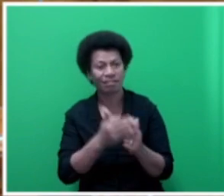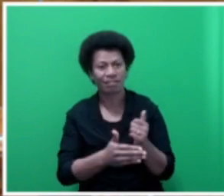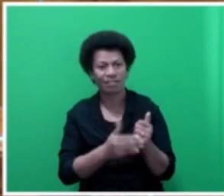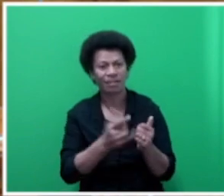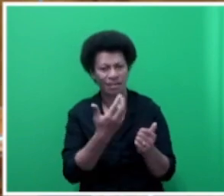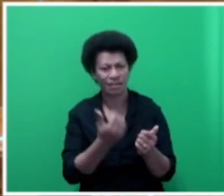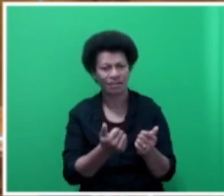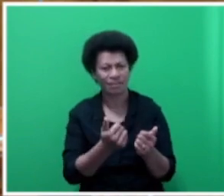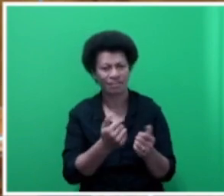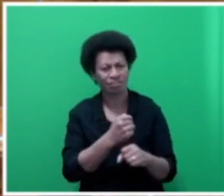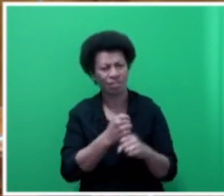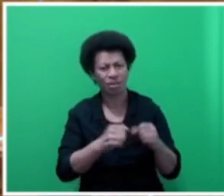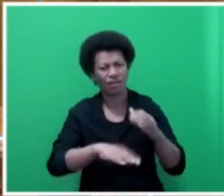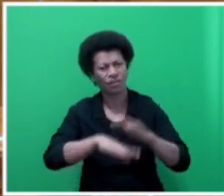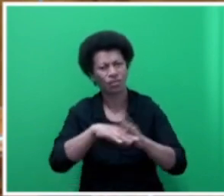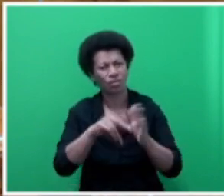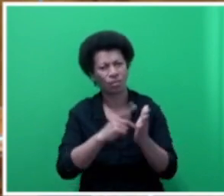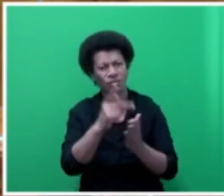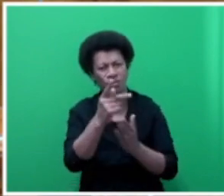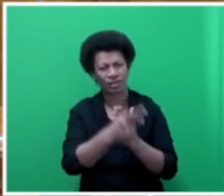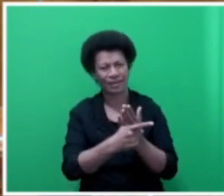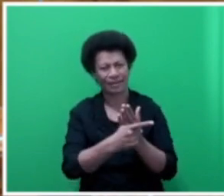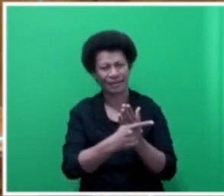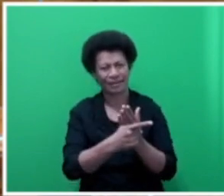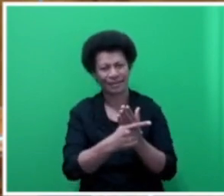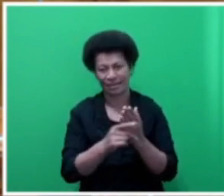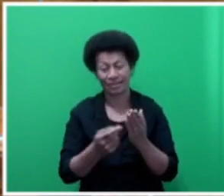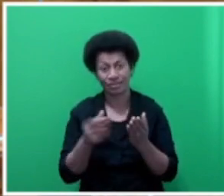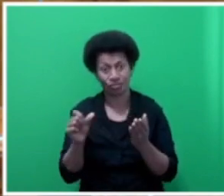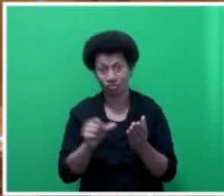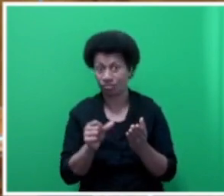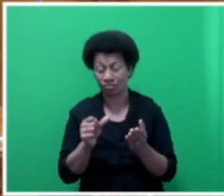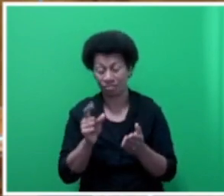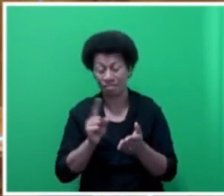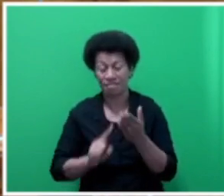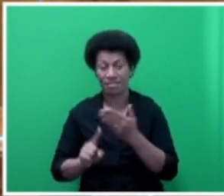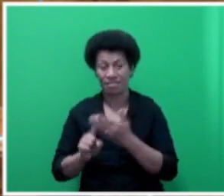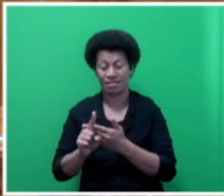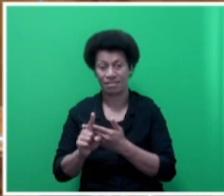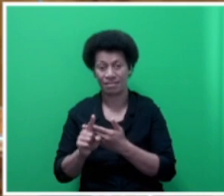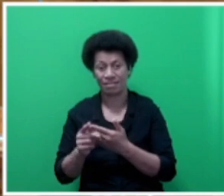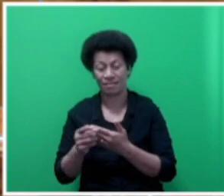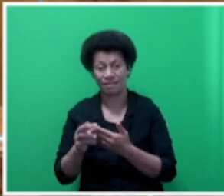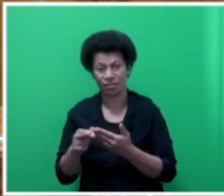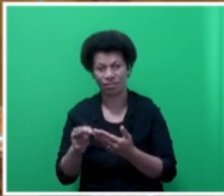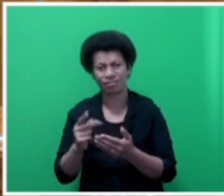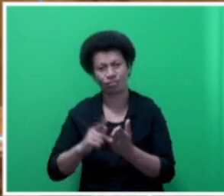fully implement projects and have been earmarked for implementation. The following entities